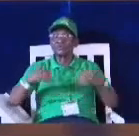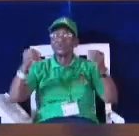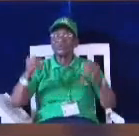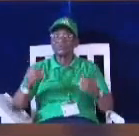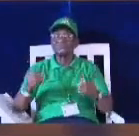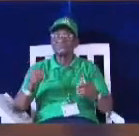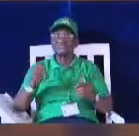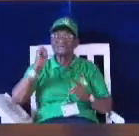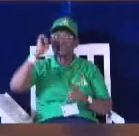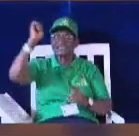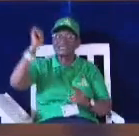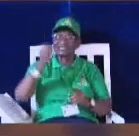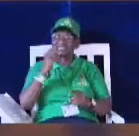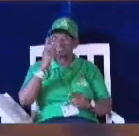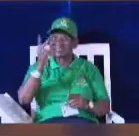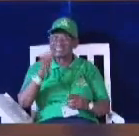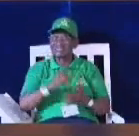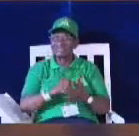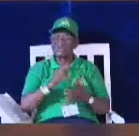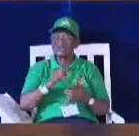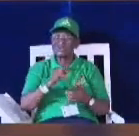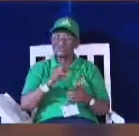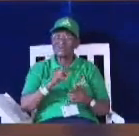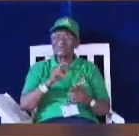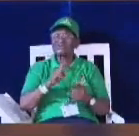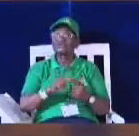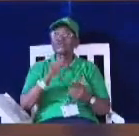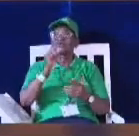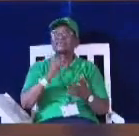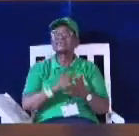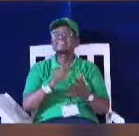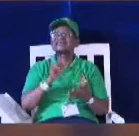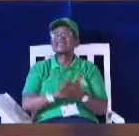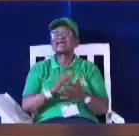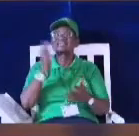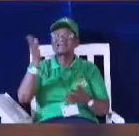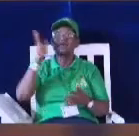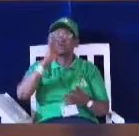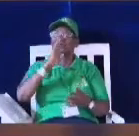He sees to it that there be no leftovers.